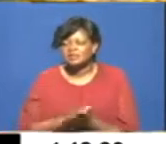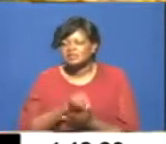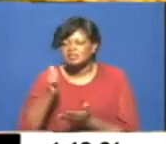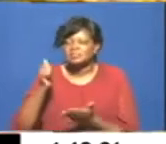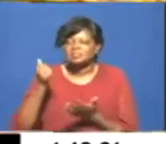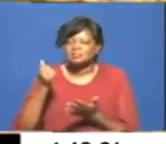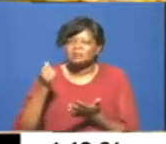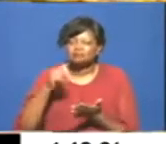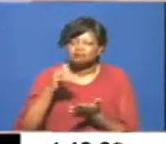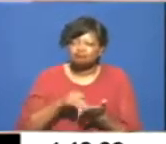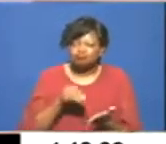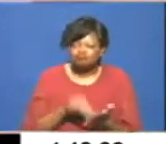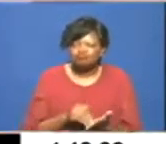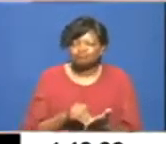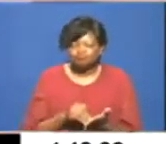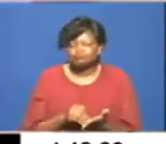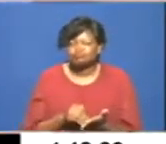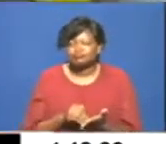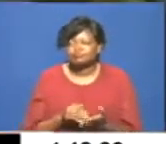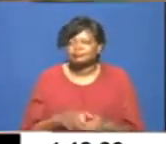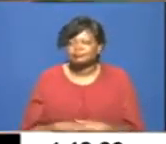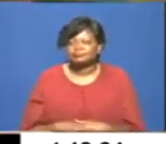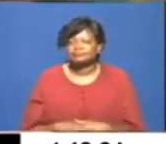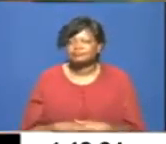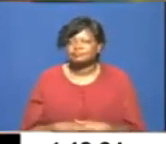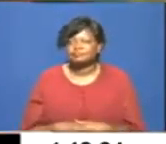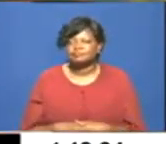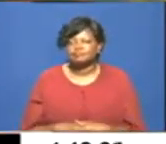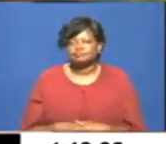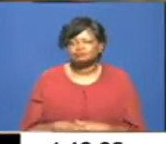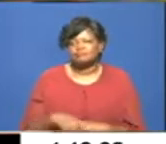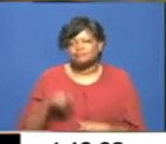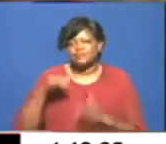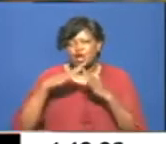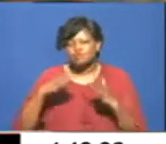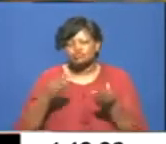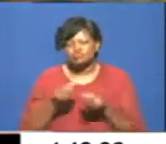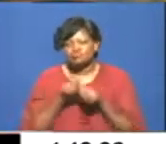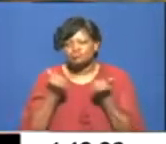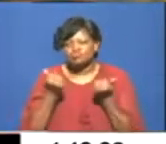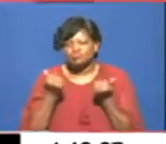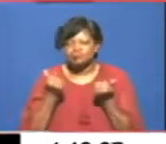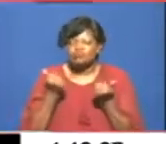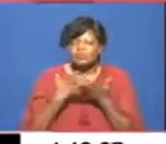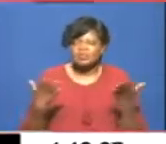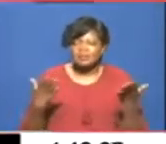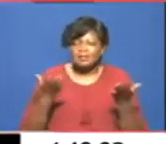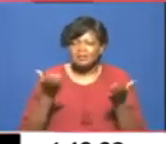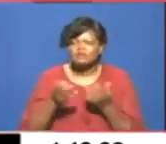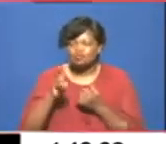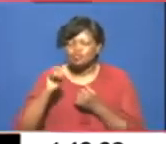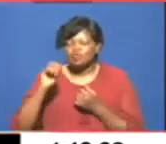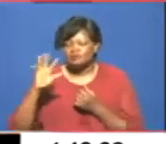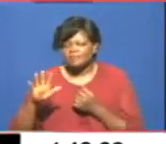on a 4,800 square meter area. In the complex, solutions and equipment necessary for the 2025